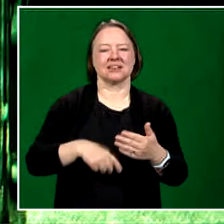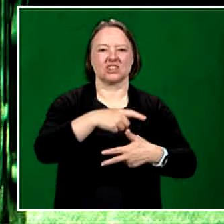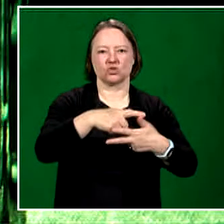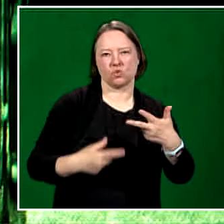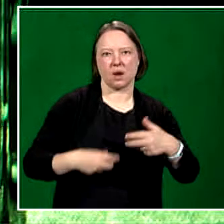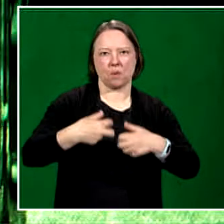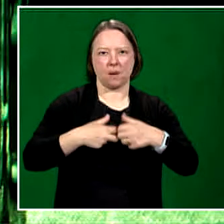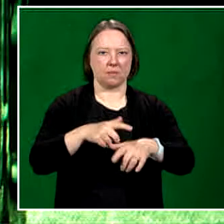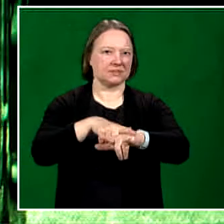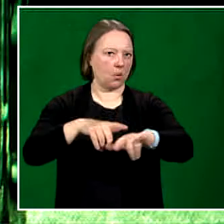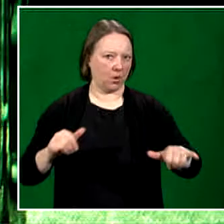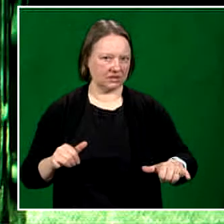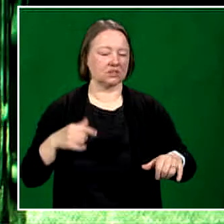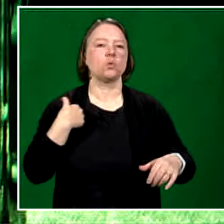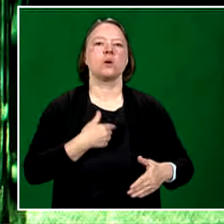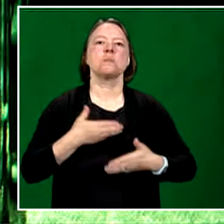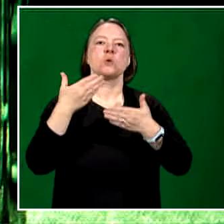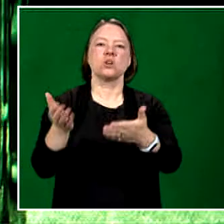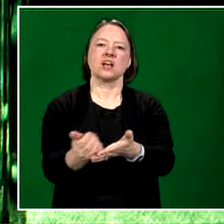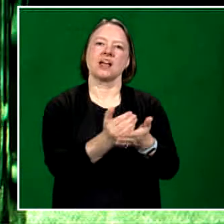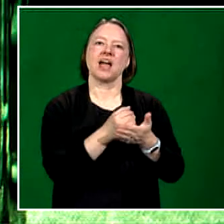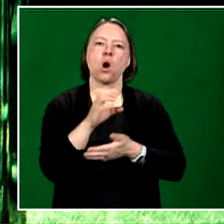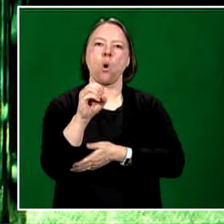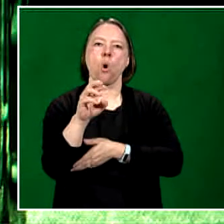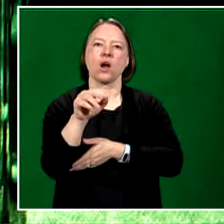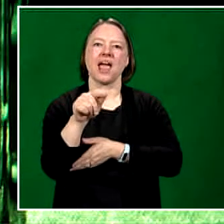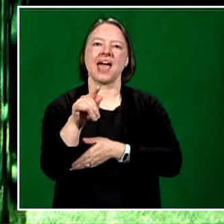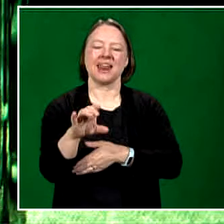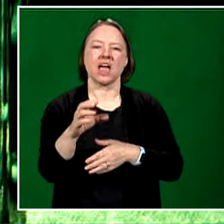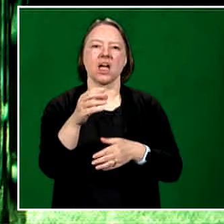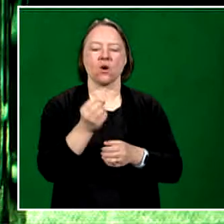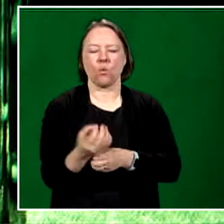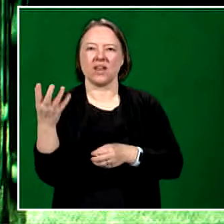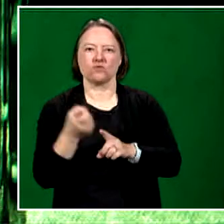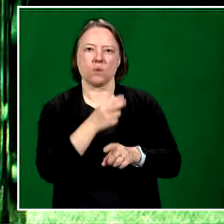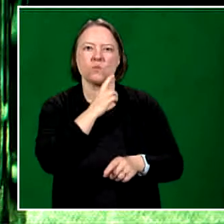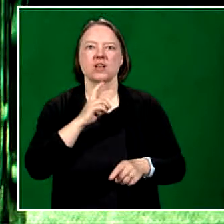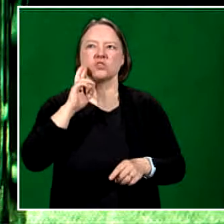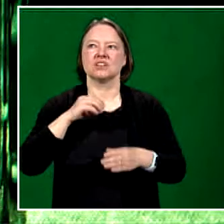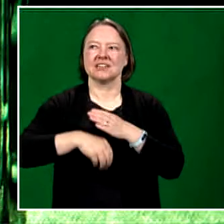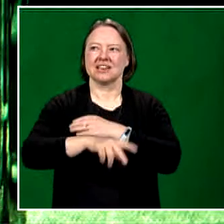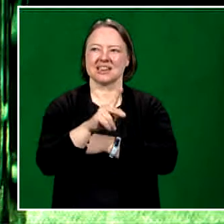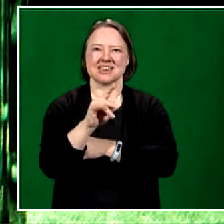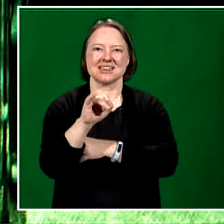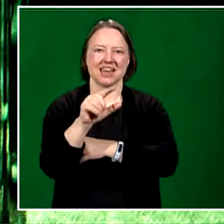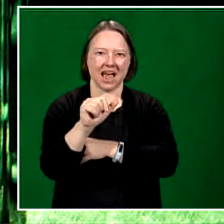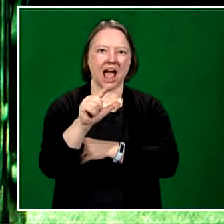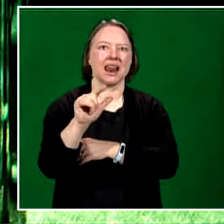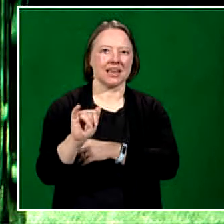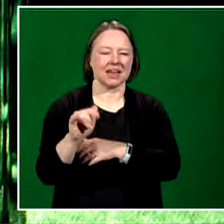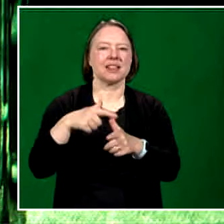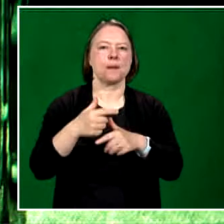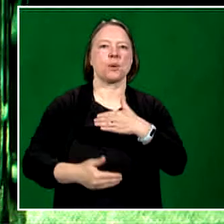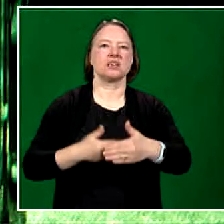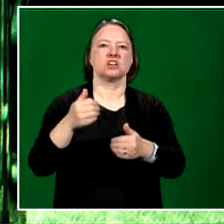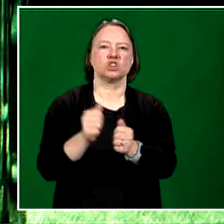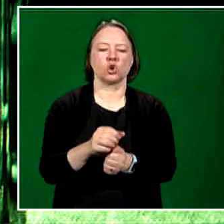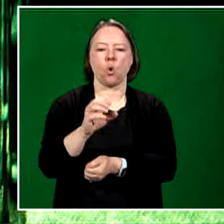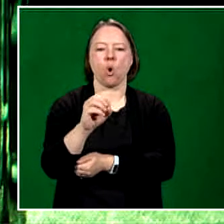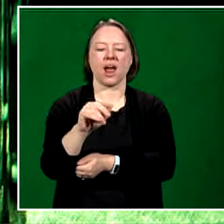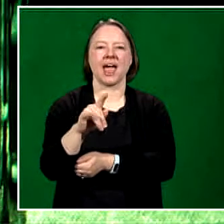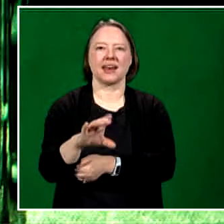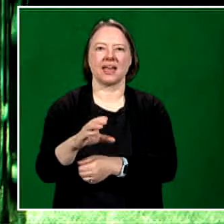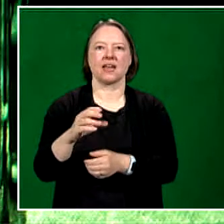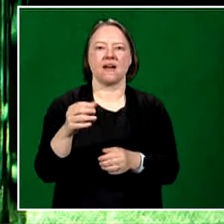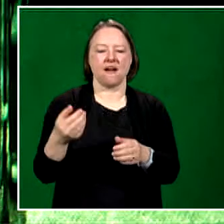once. We propose to collect organic waste from restaurants and residences in Kigali and process them into organic fertilizers in